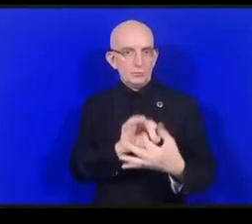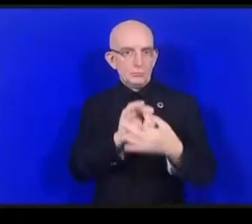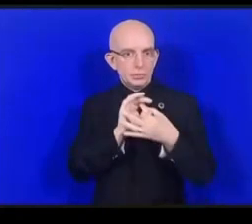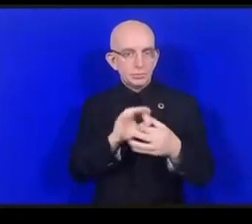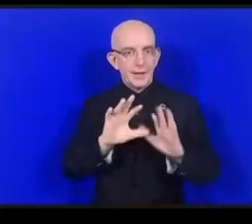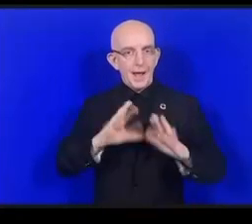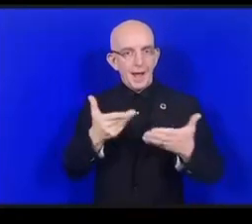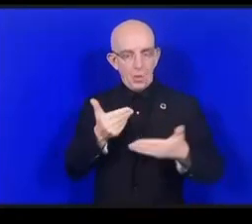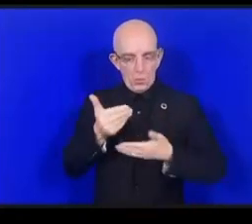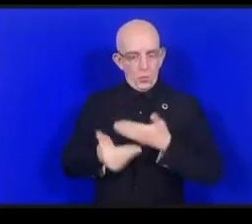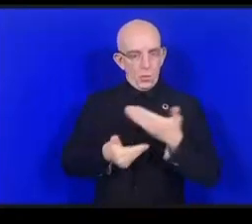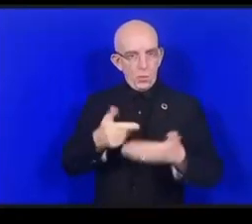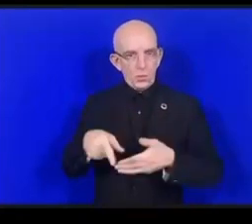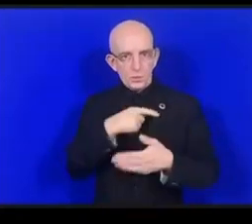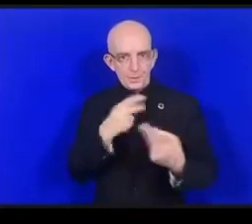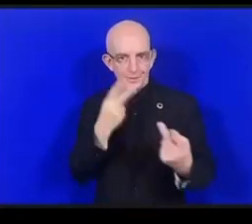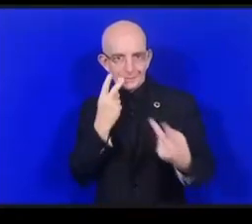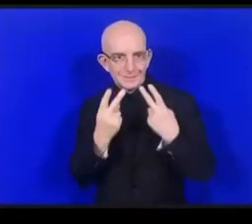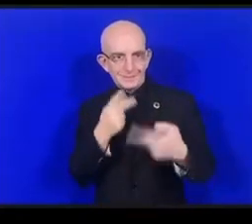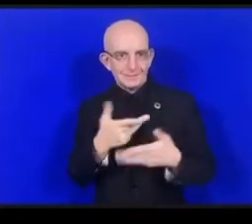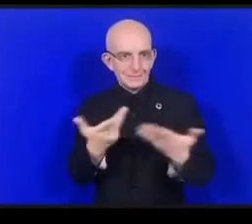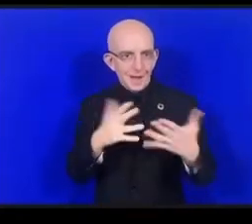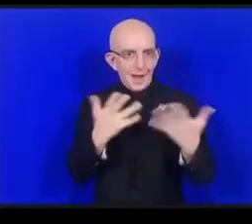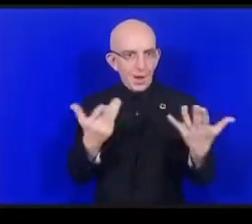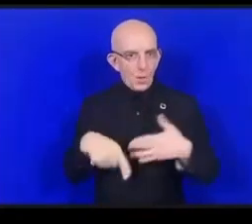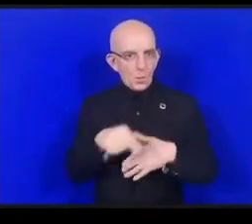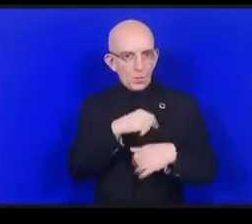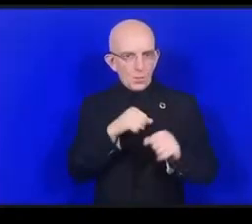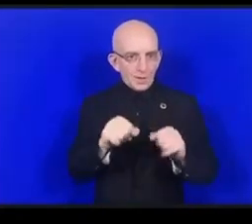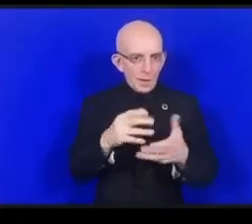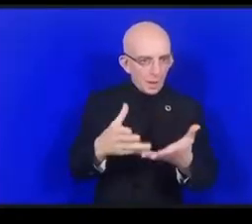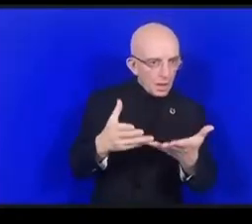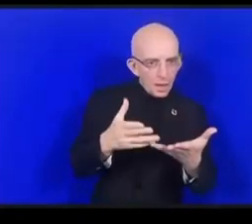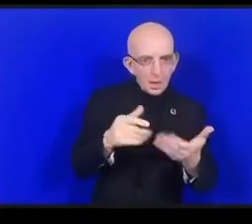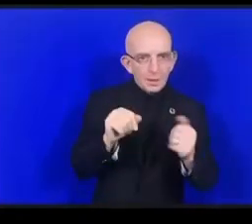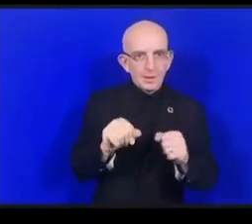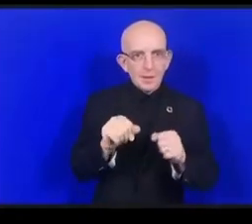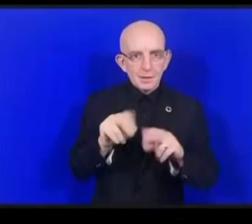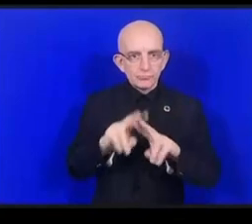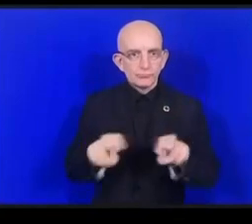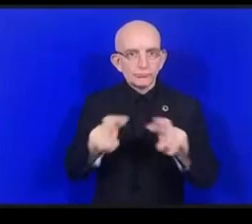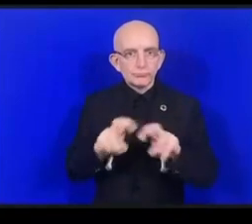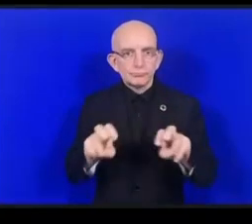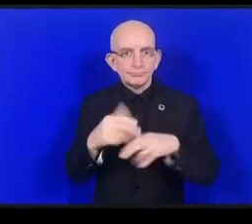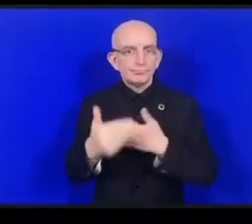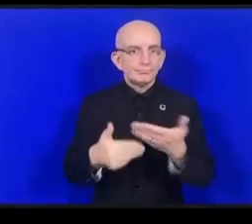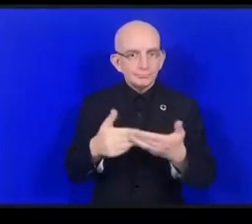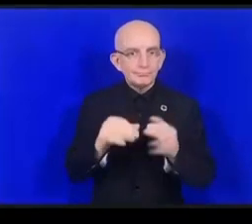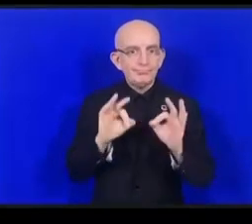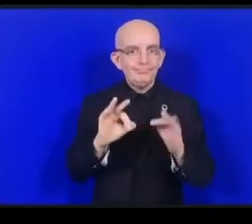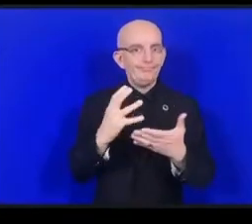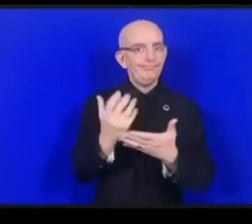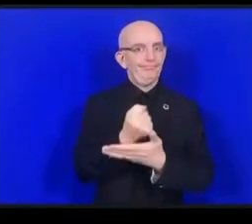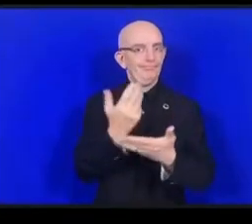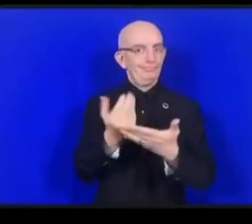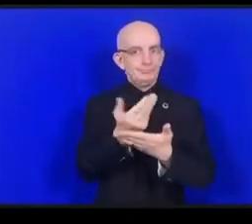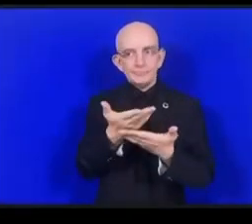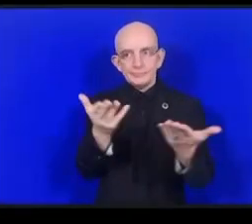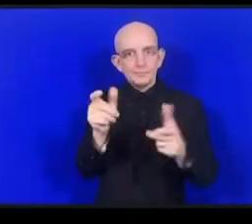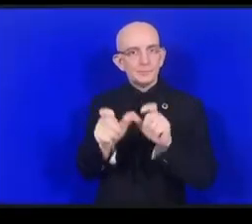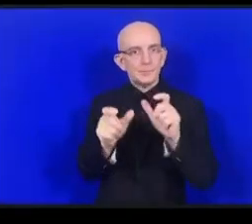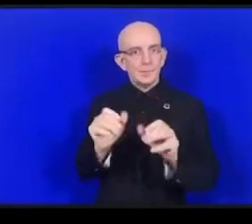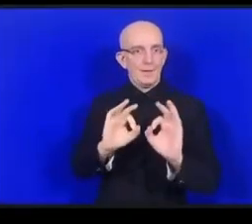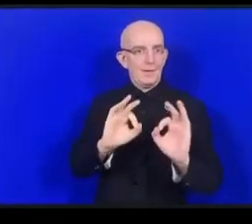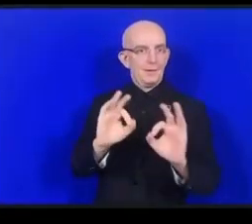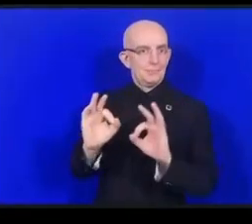were benefited from them. And one of the things that basically happened when we started working with the Internet of